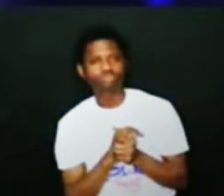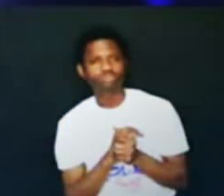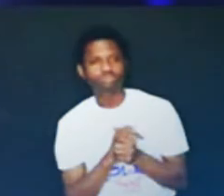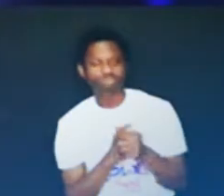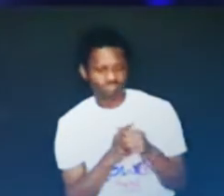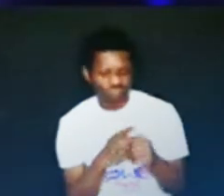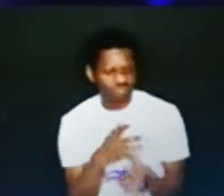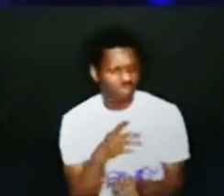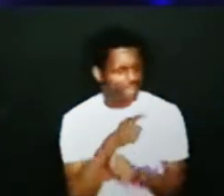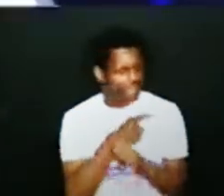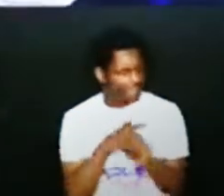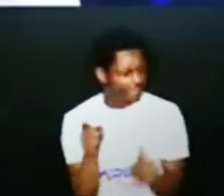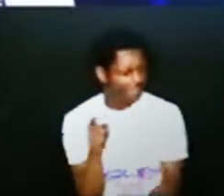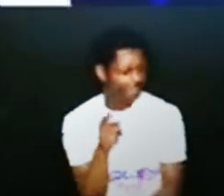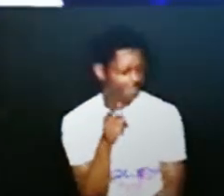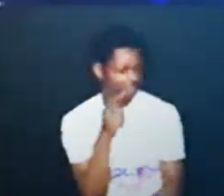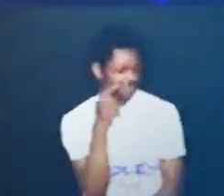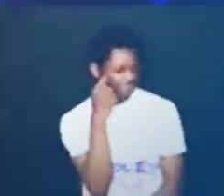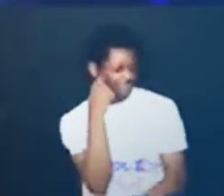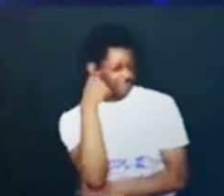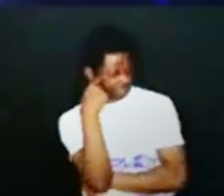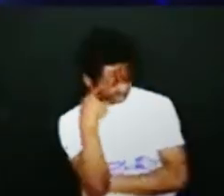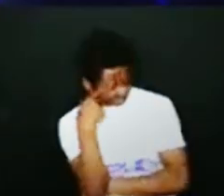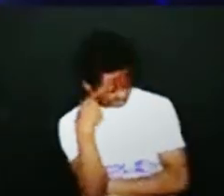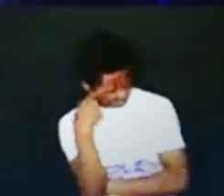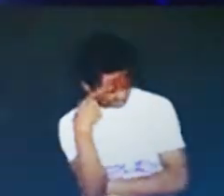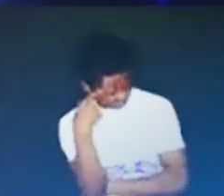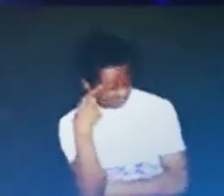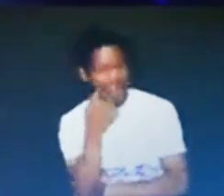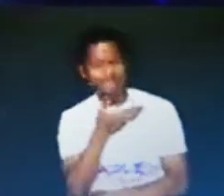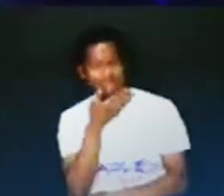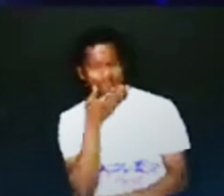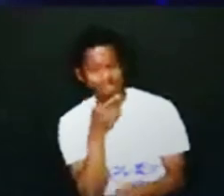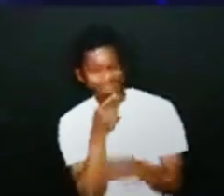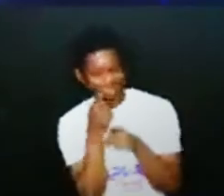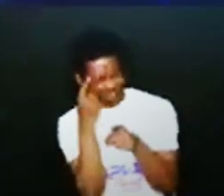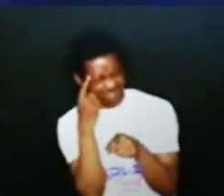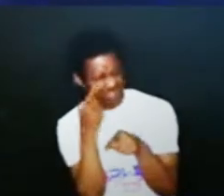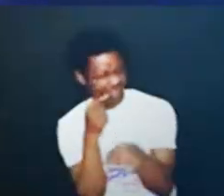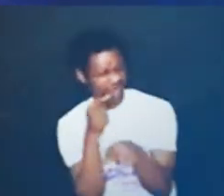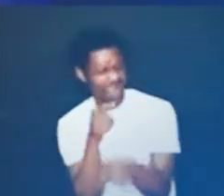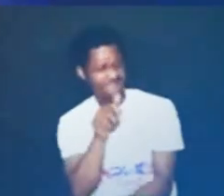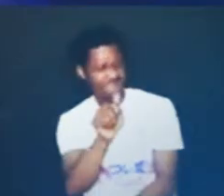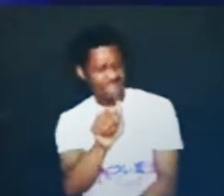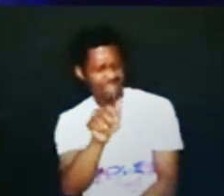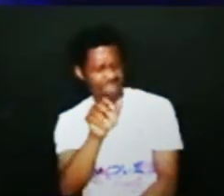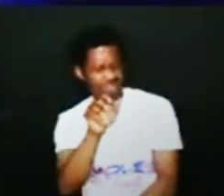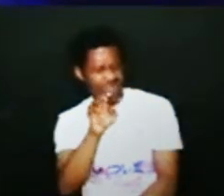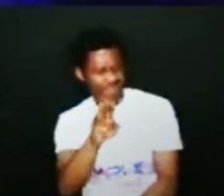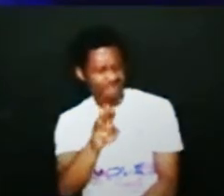just maybe escalated it because of the description.